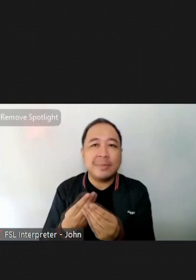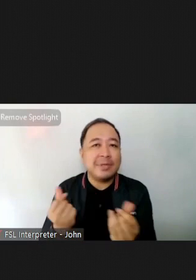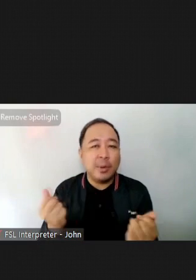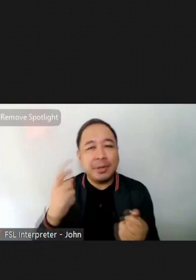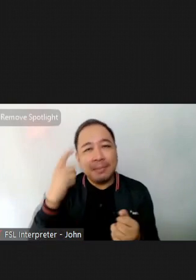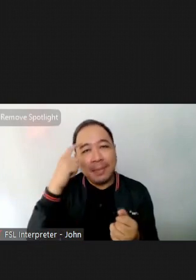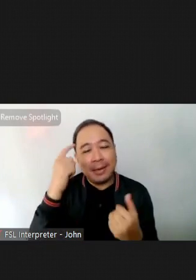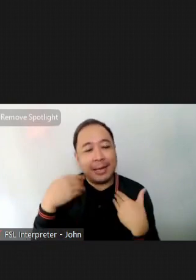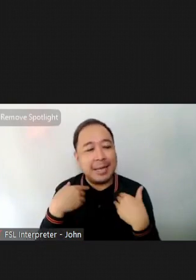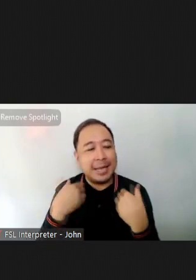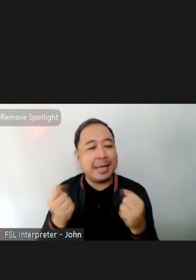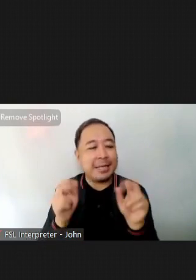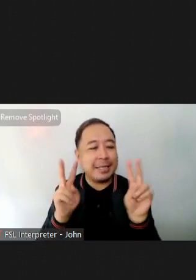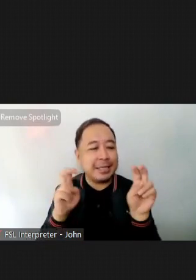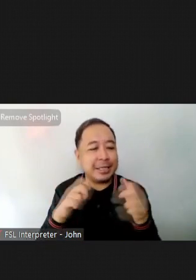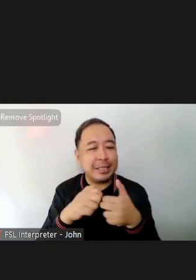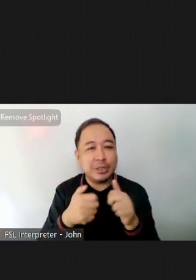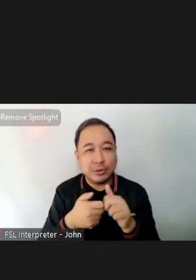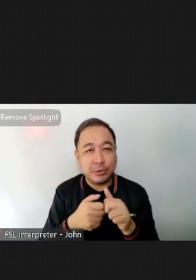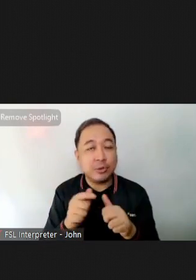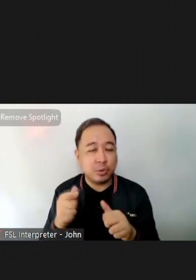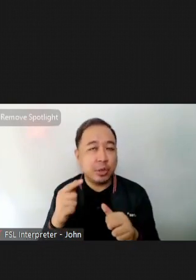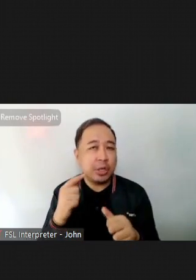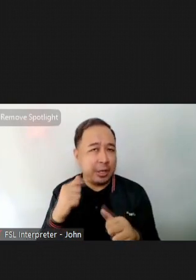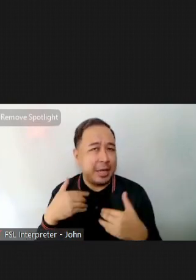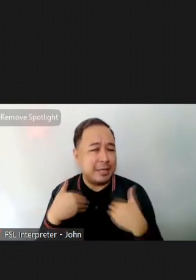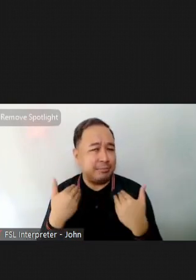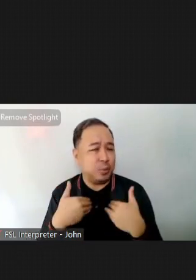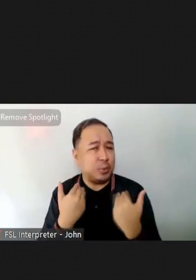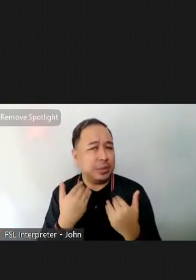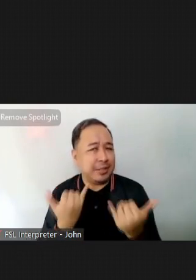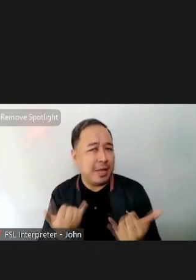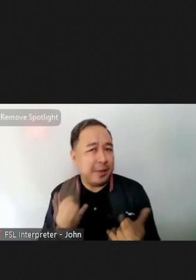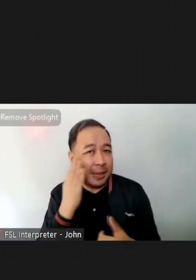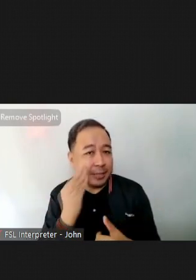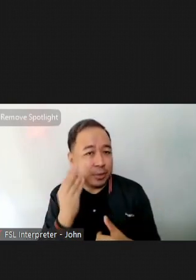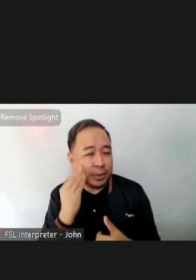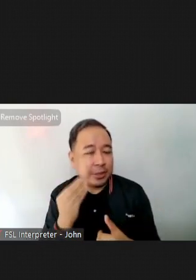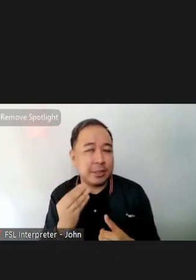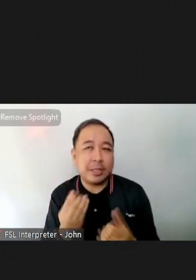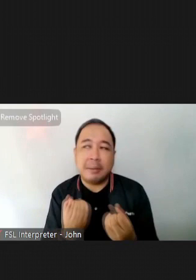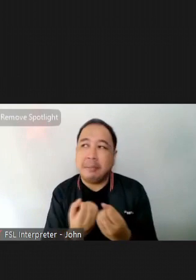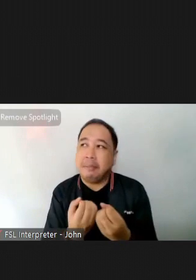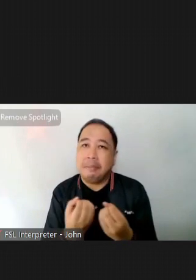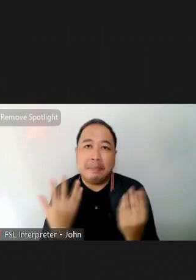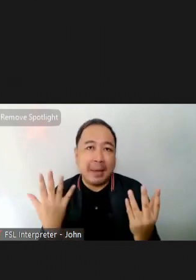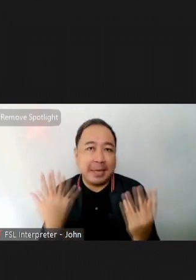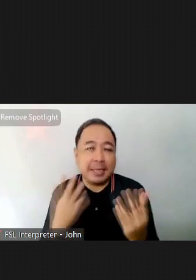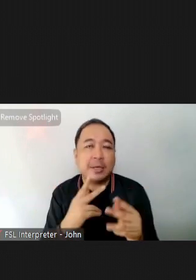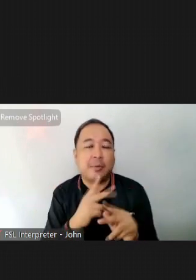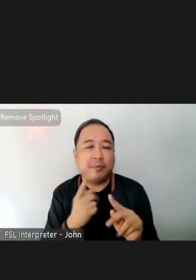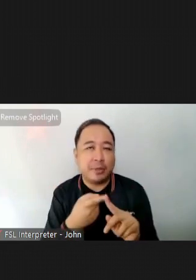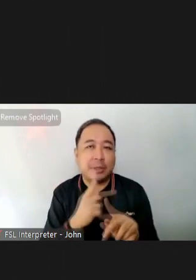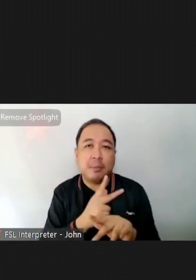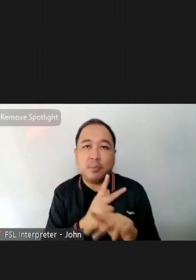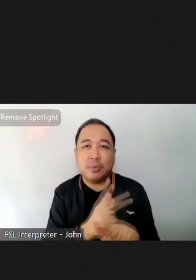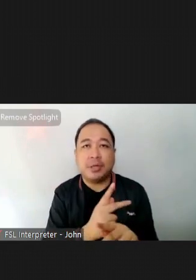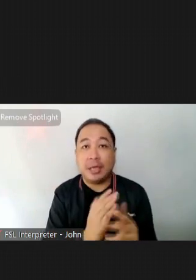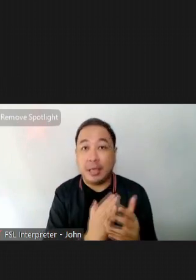that we, the youth, are experiencing today. One that are too many, let's protect lives. Right,